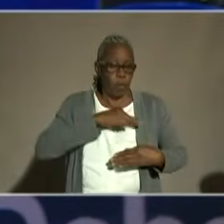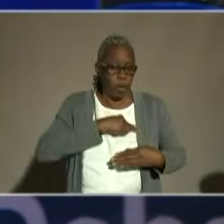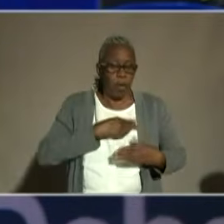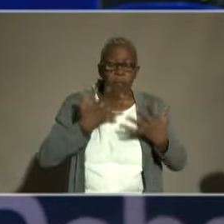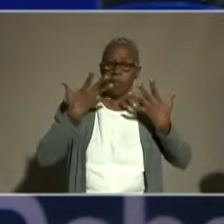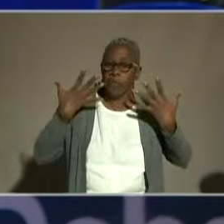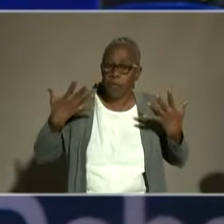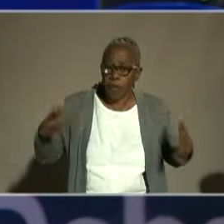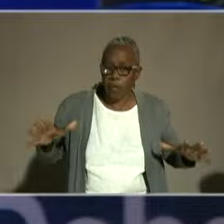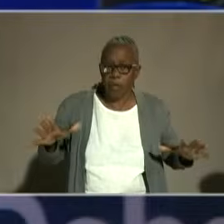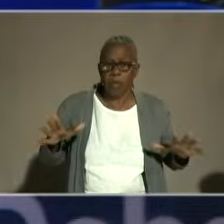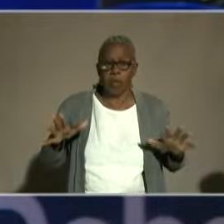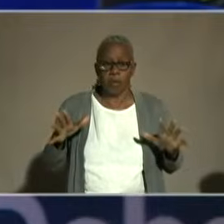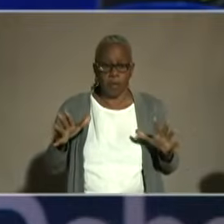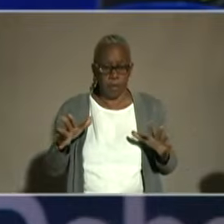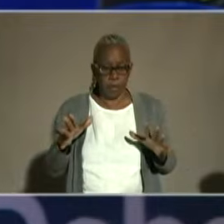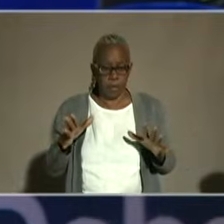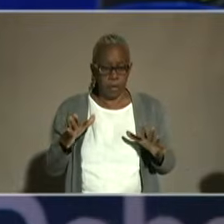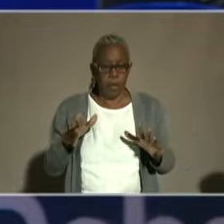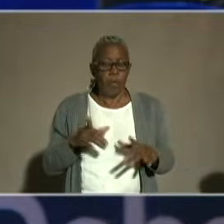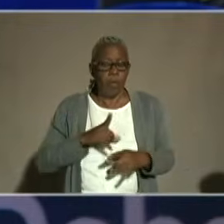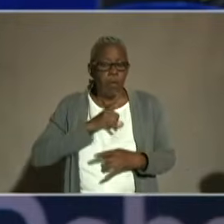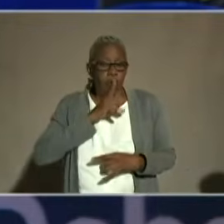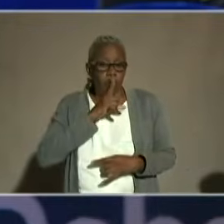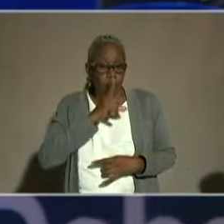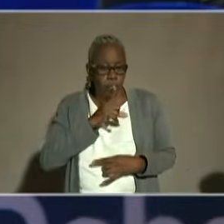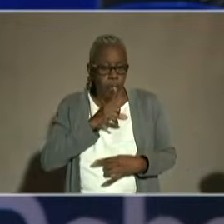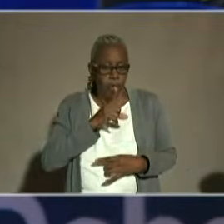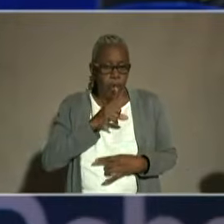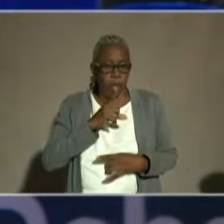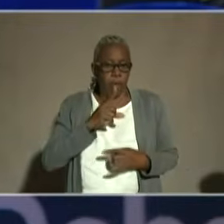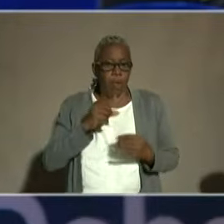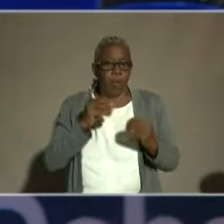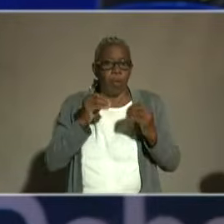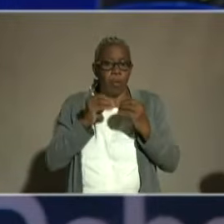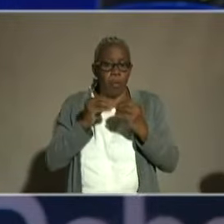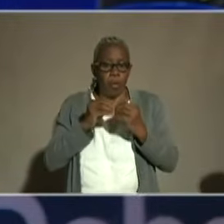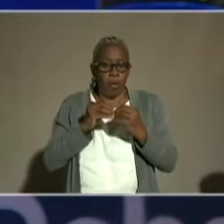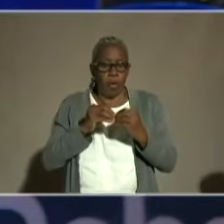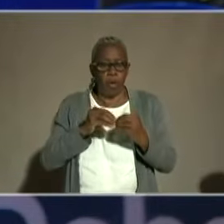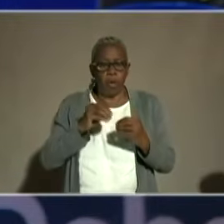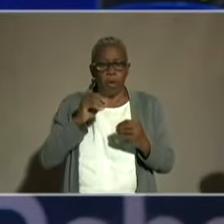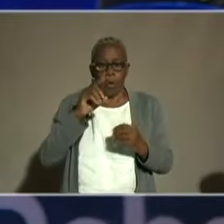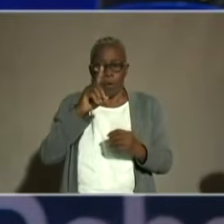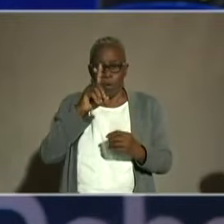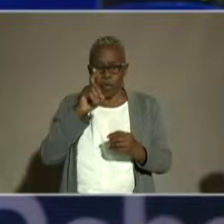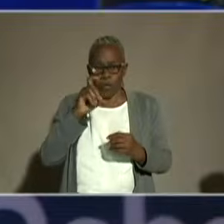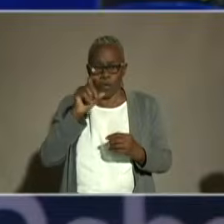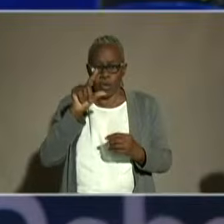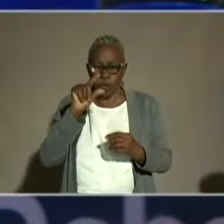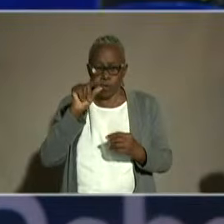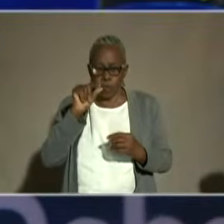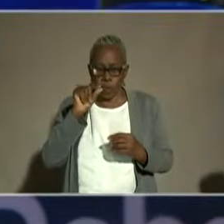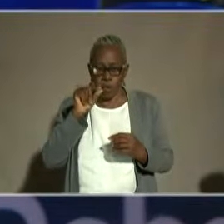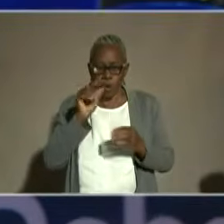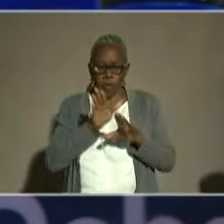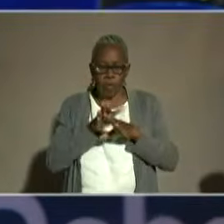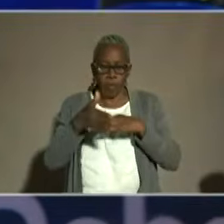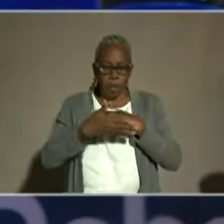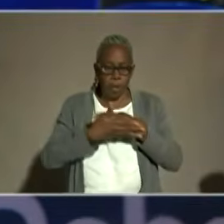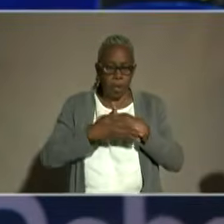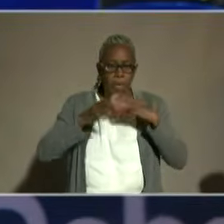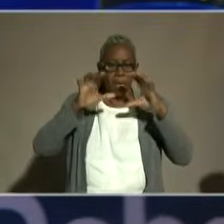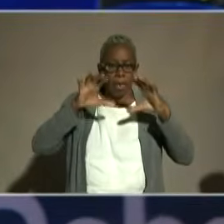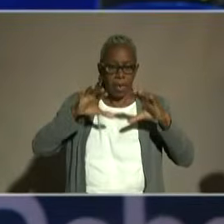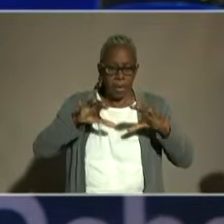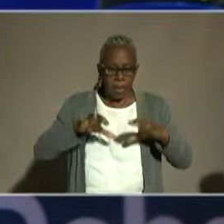already started to ensure that over 120,000 Jamaican youths can